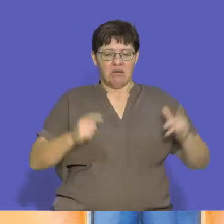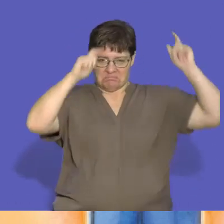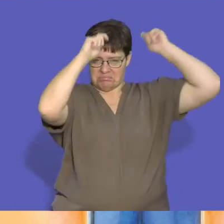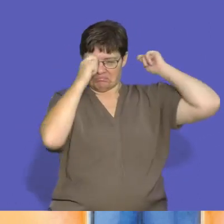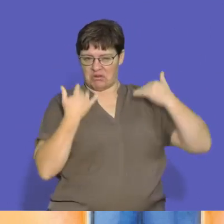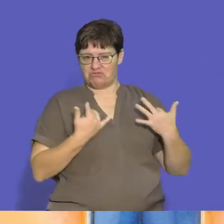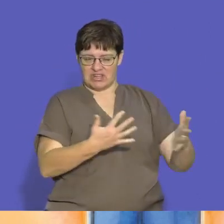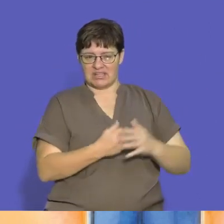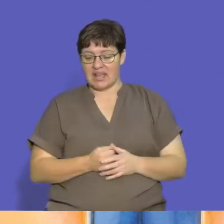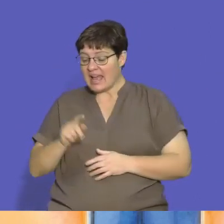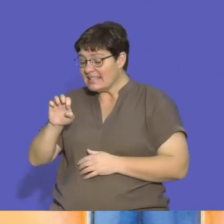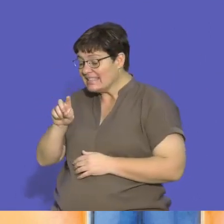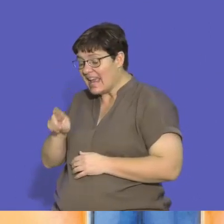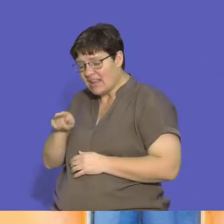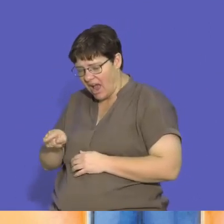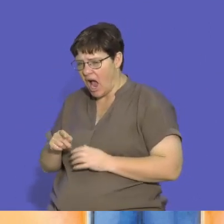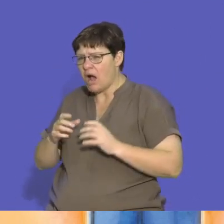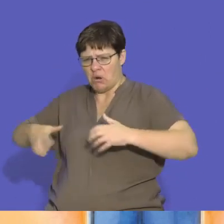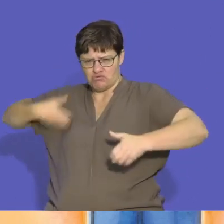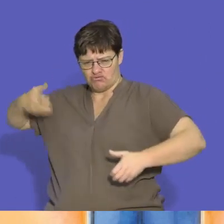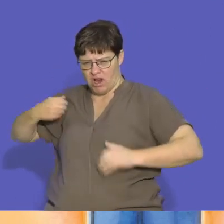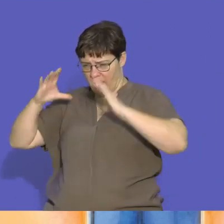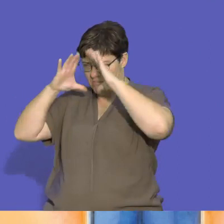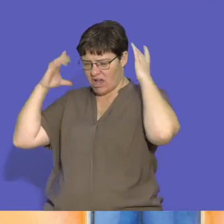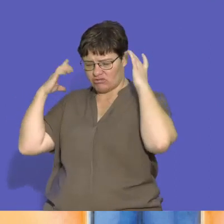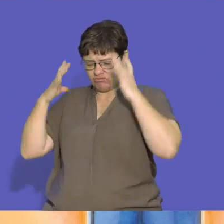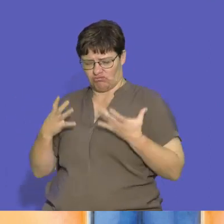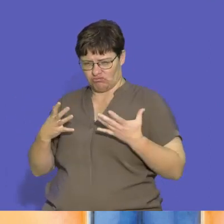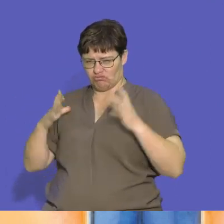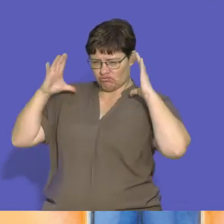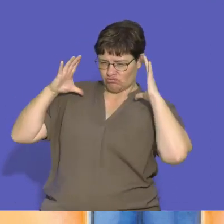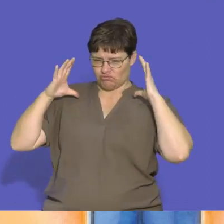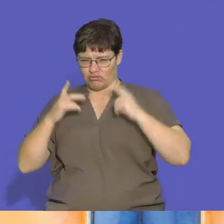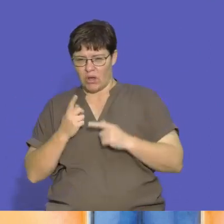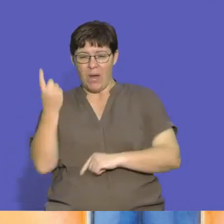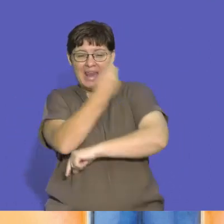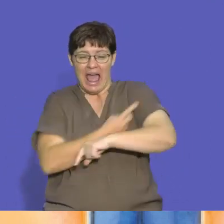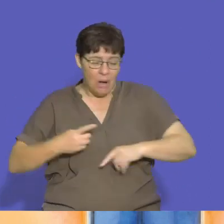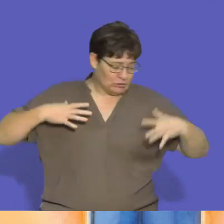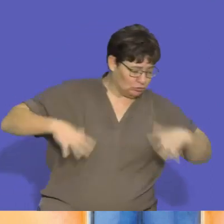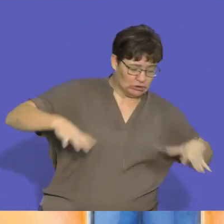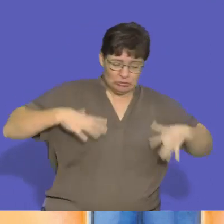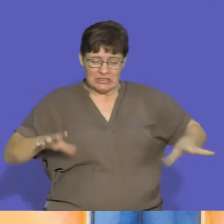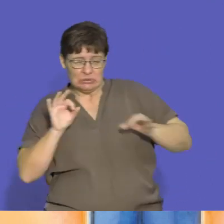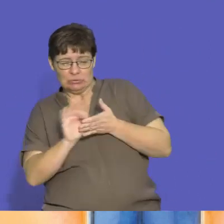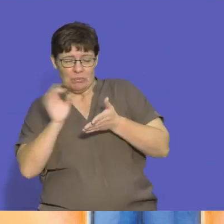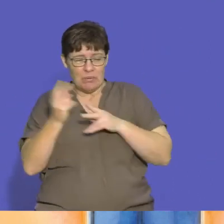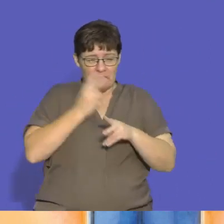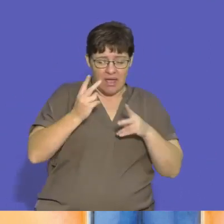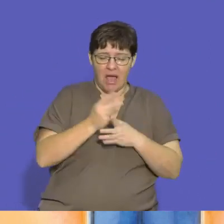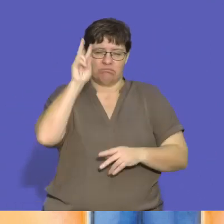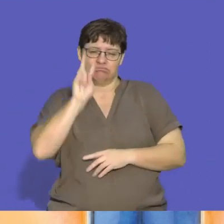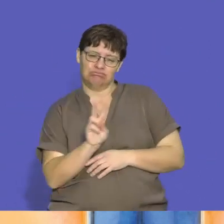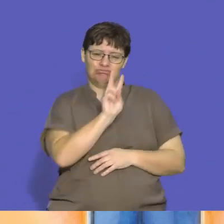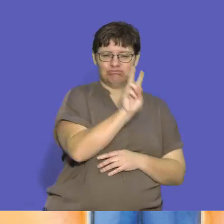a green hat. Ted wore a gorilla mask. Eventually, after an hour of dressing, the twins walked